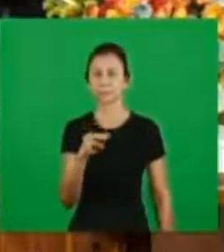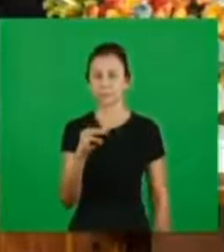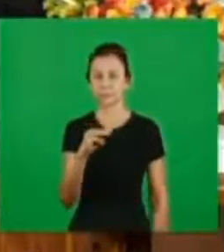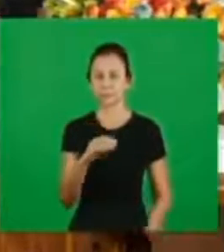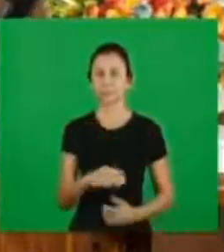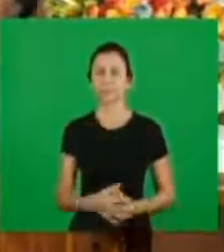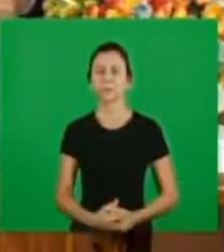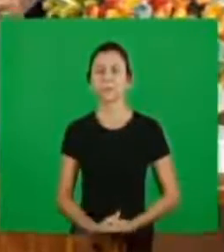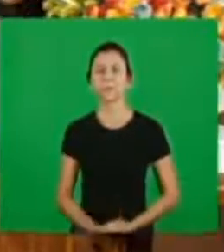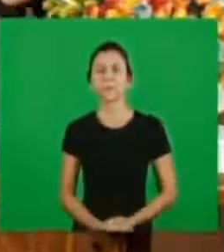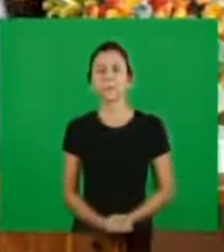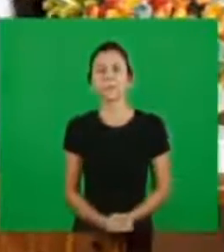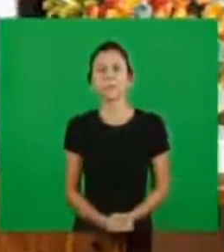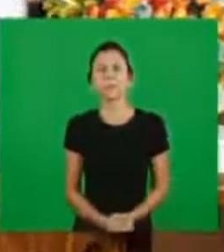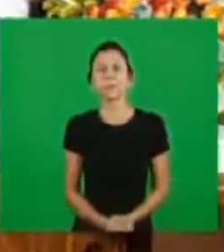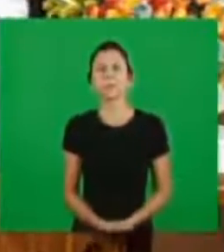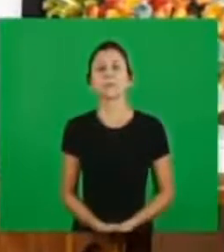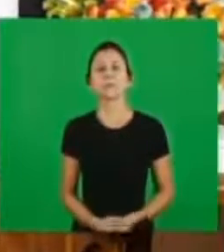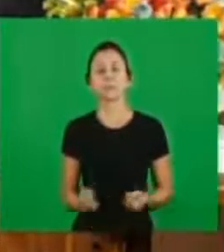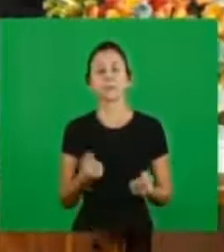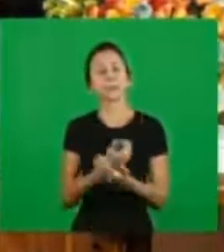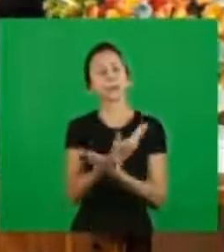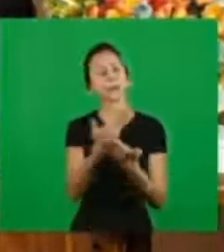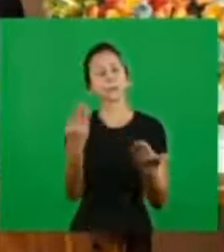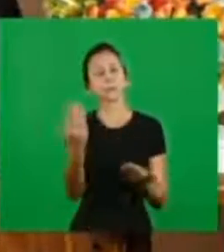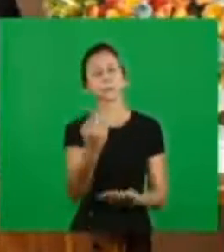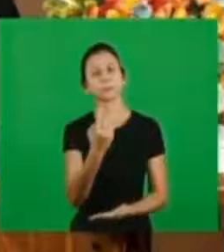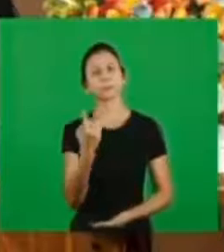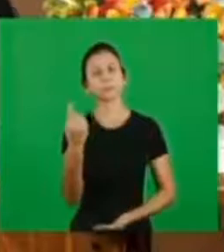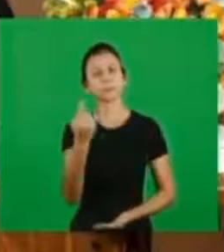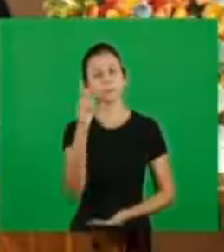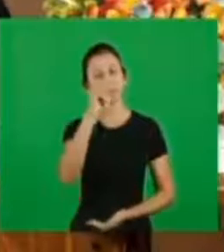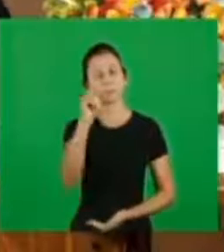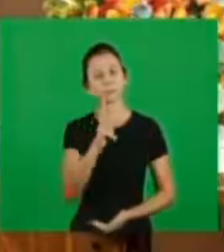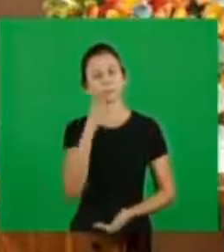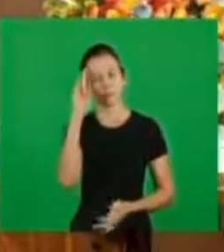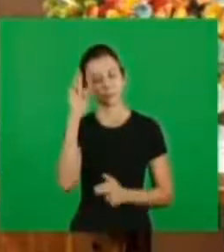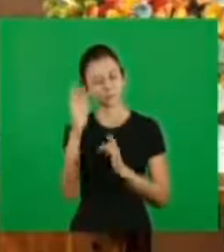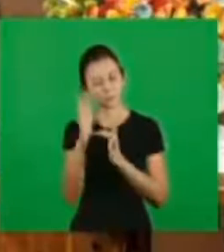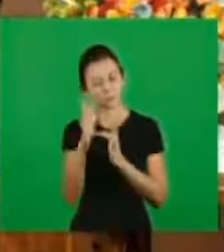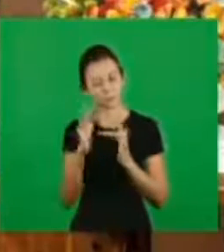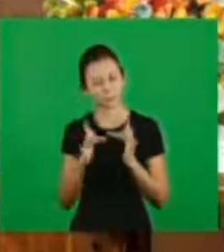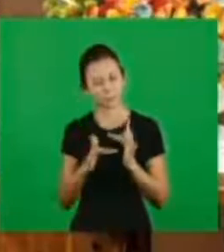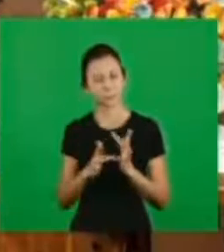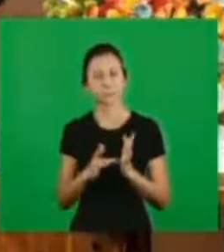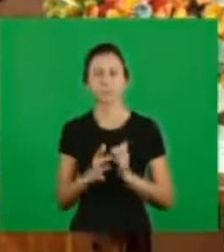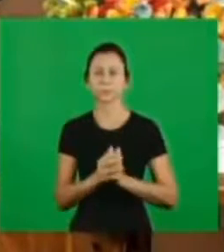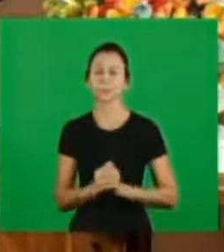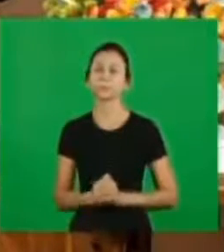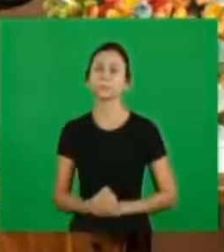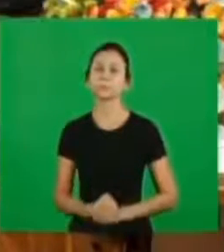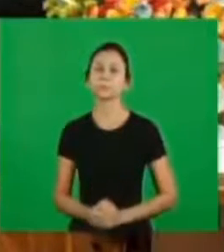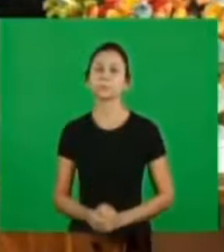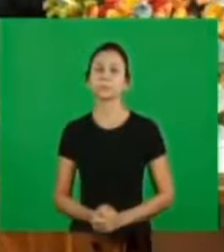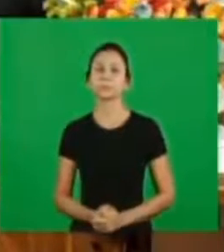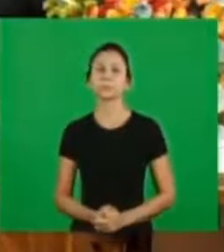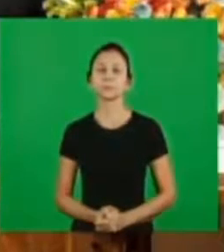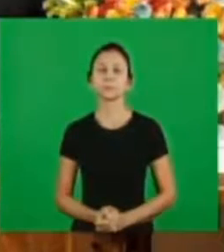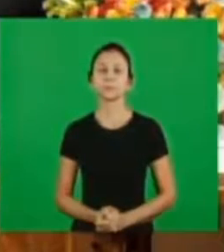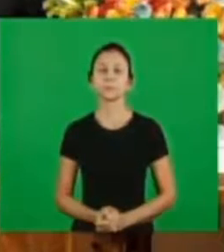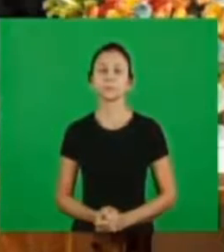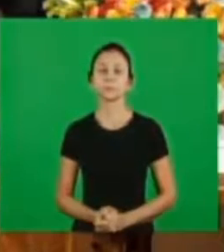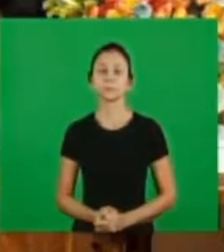us during these 10 minutes. I want to greet everyone with the peace of the Lord Jesus.